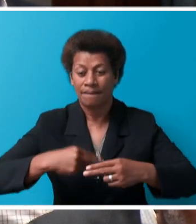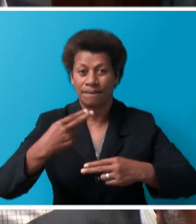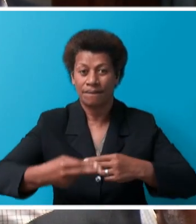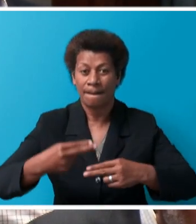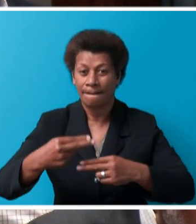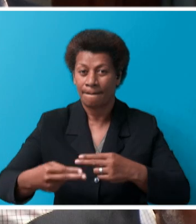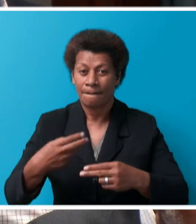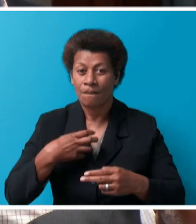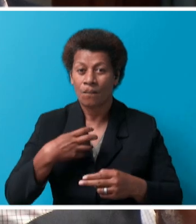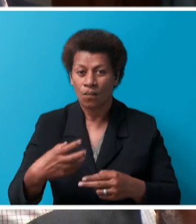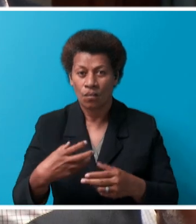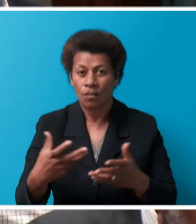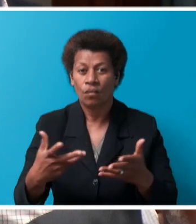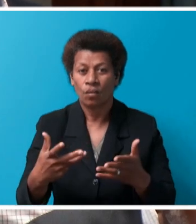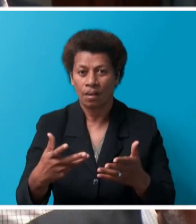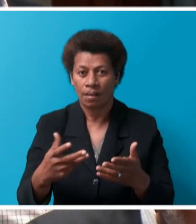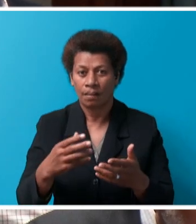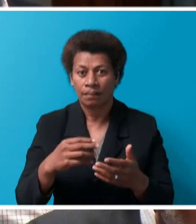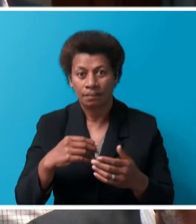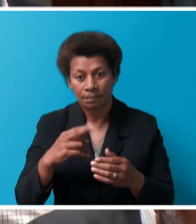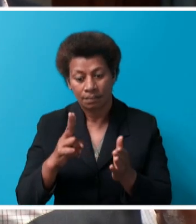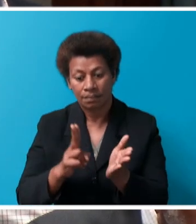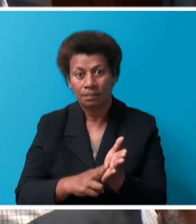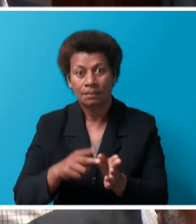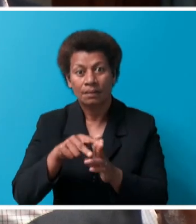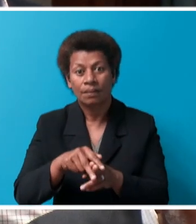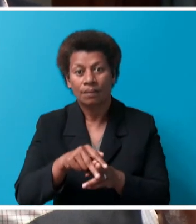up in the Nubu Hills in Nanronga.